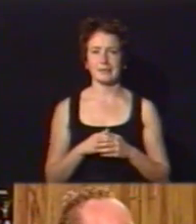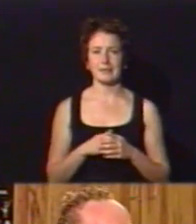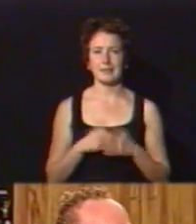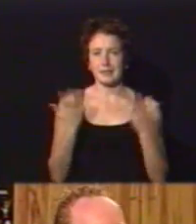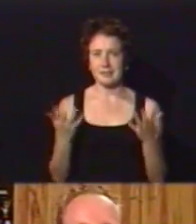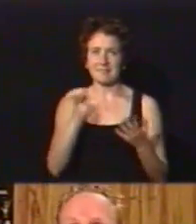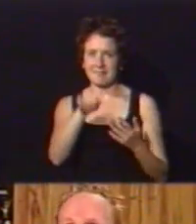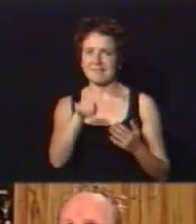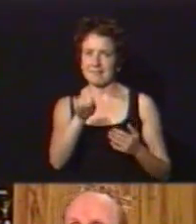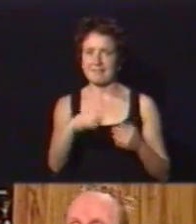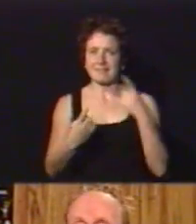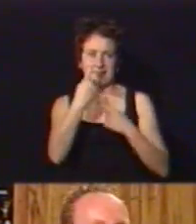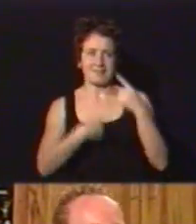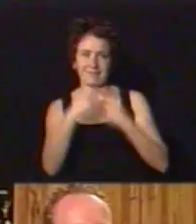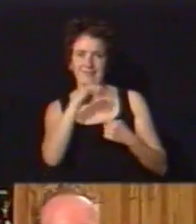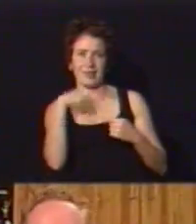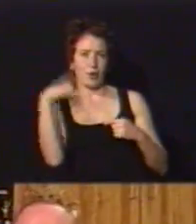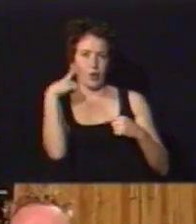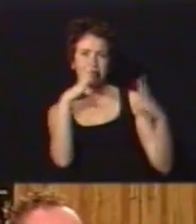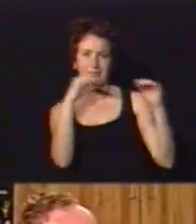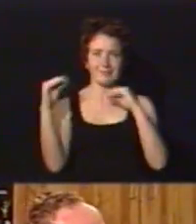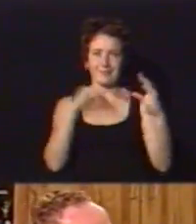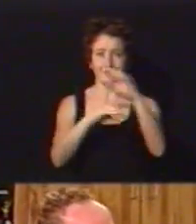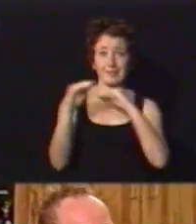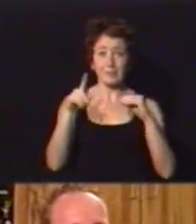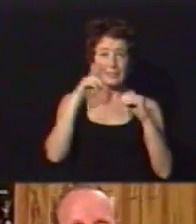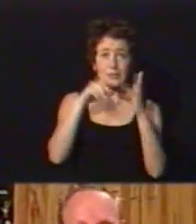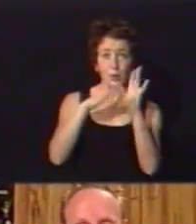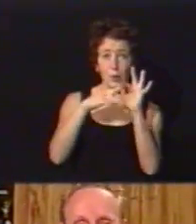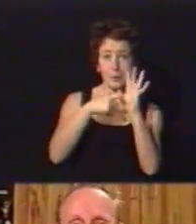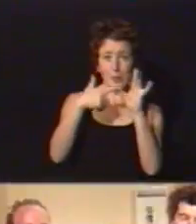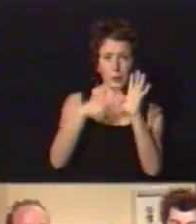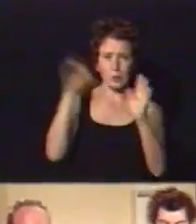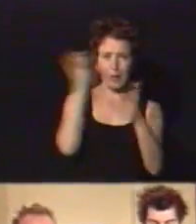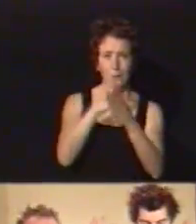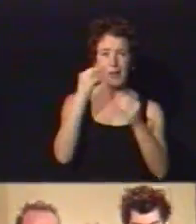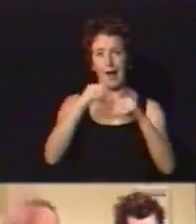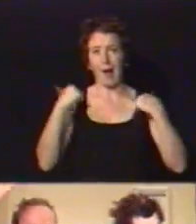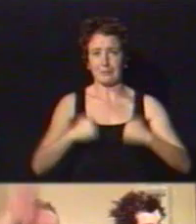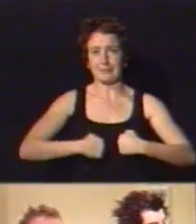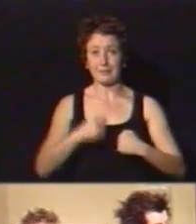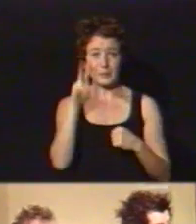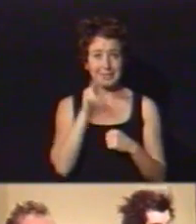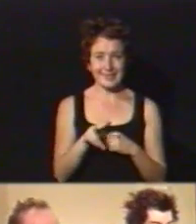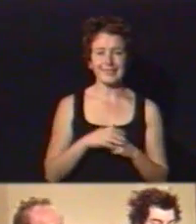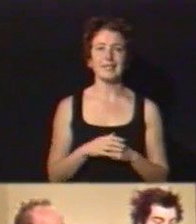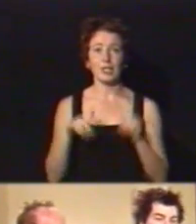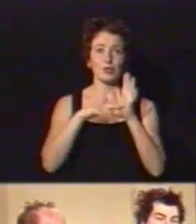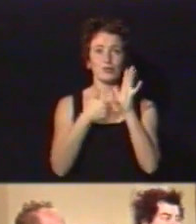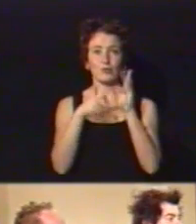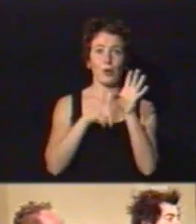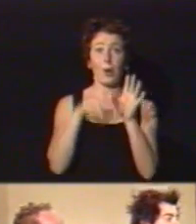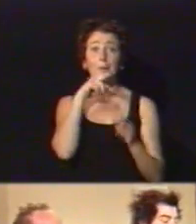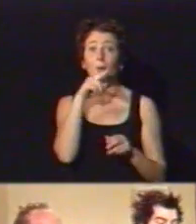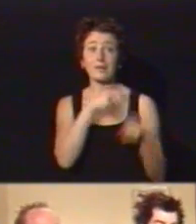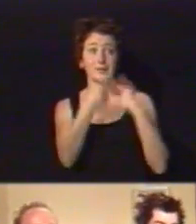Huge. Don't you? Because you have to do like that commercial. Have you seen that commercial where the girls don't lift their arms up? That's really funny. Troy boy. If you